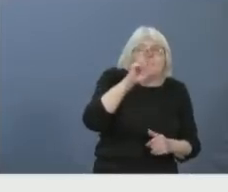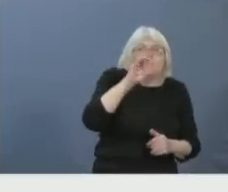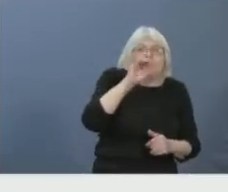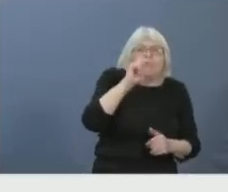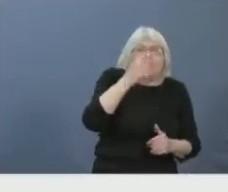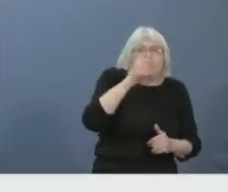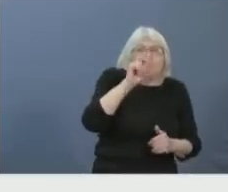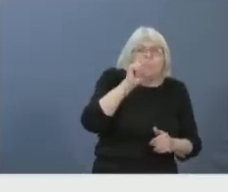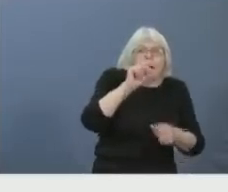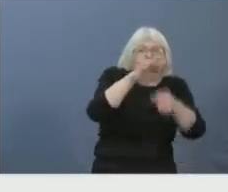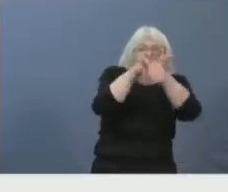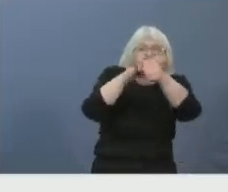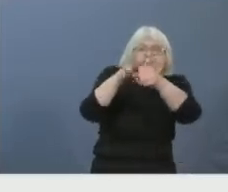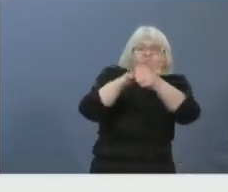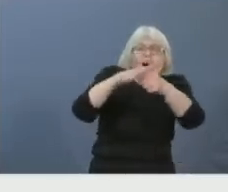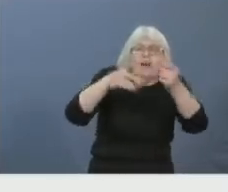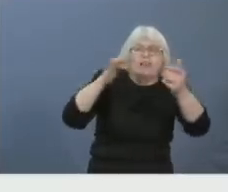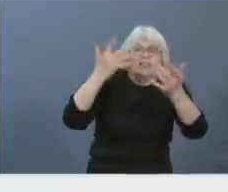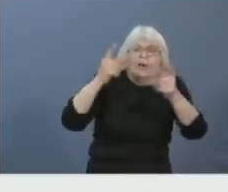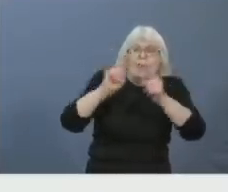but what was the cause?